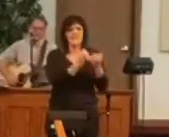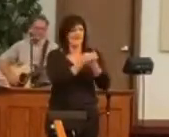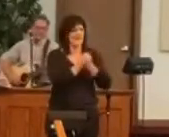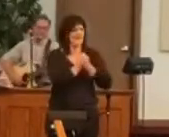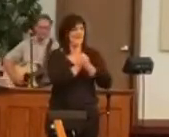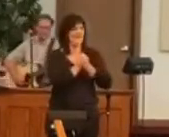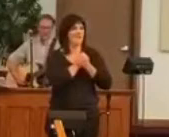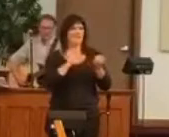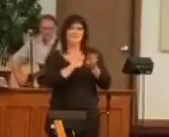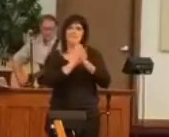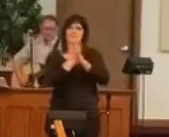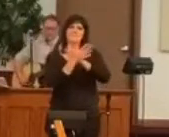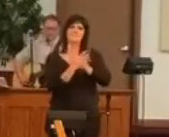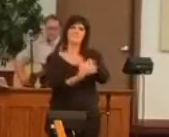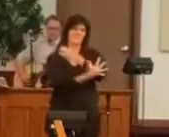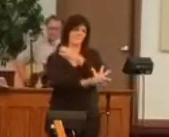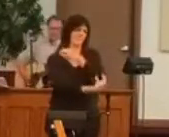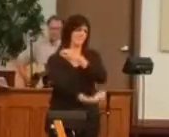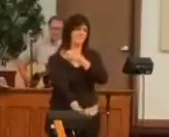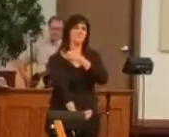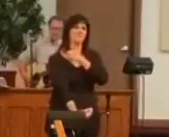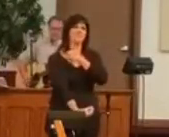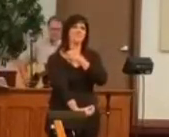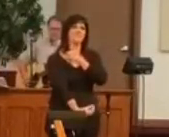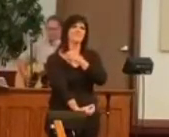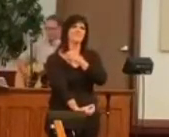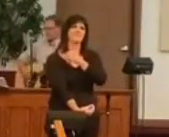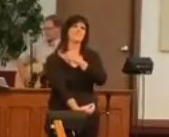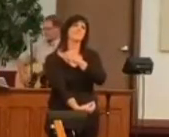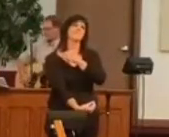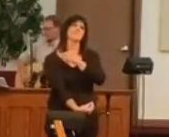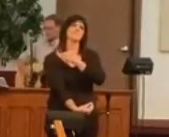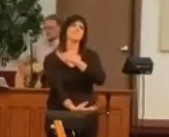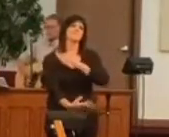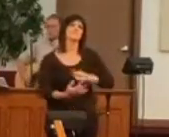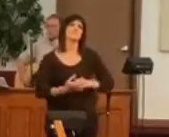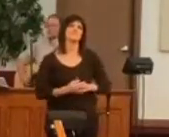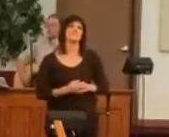for love's sake became.